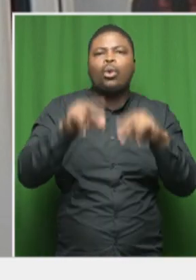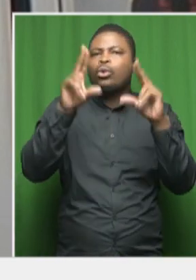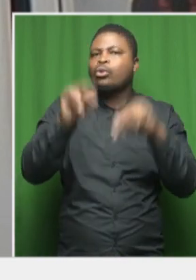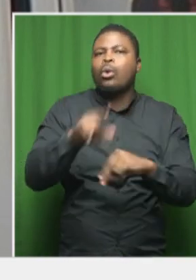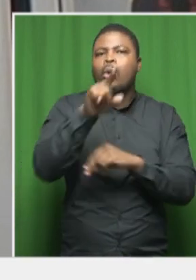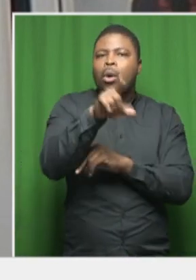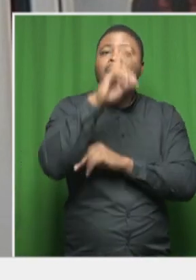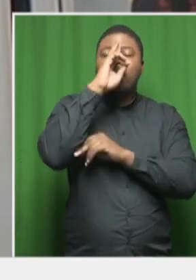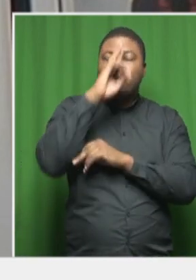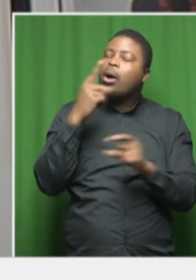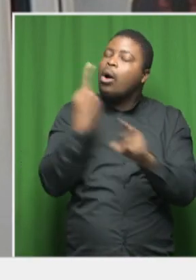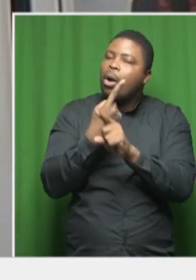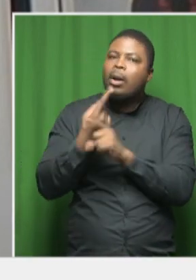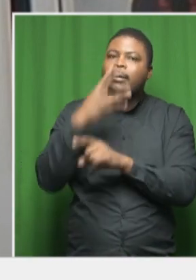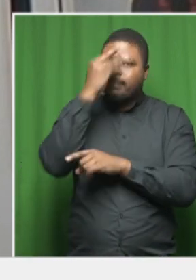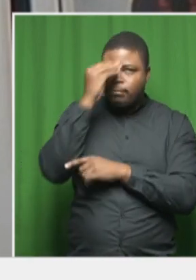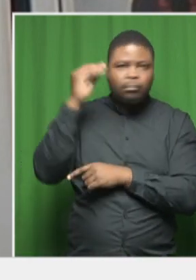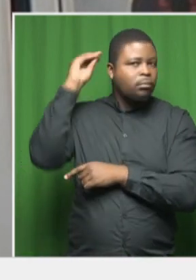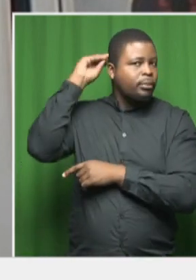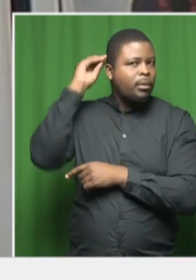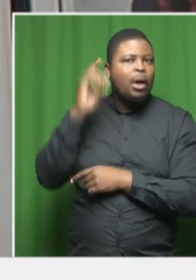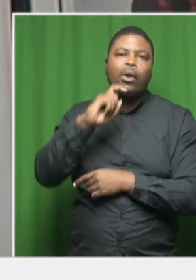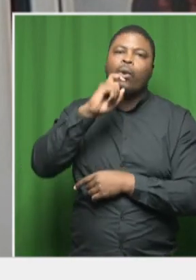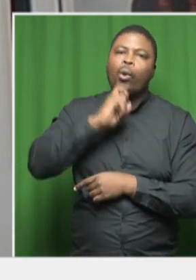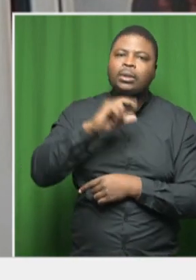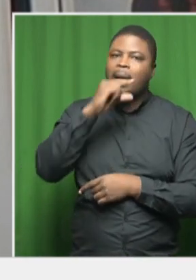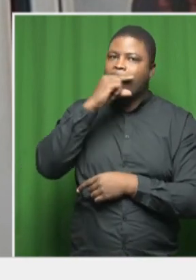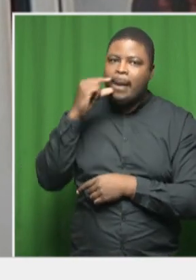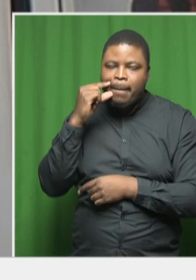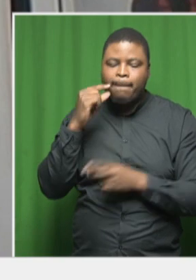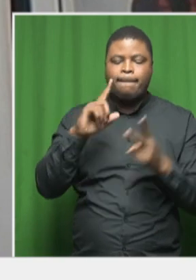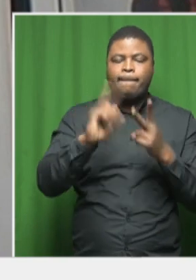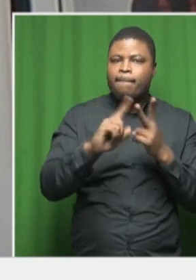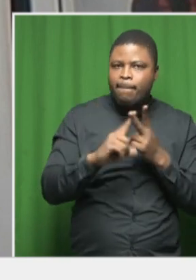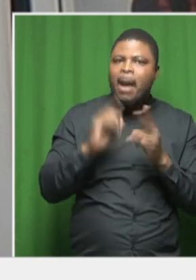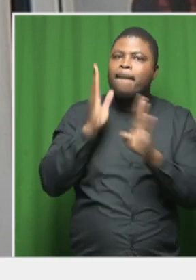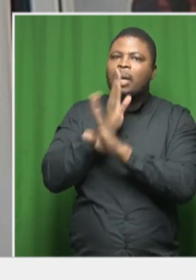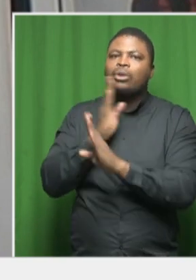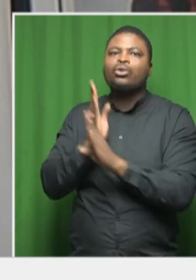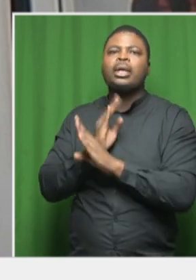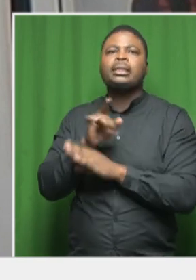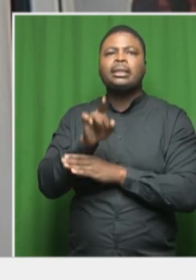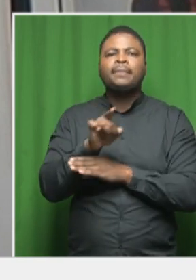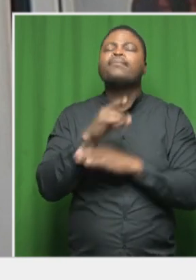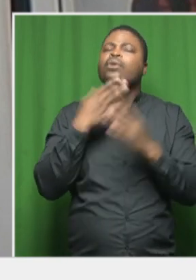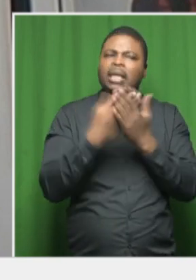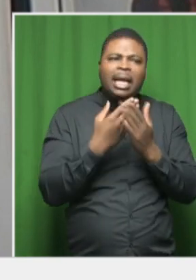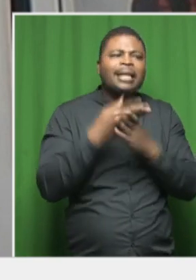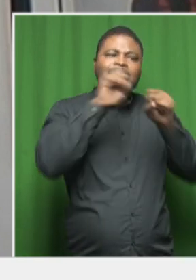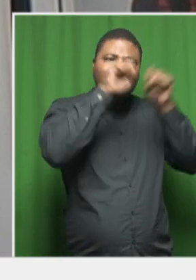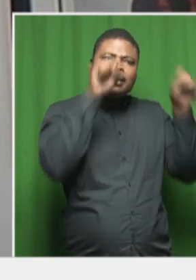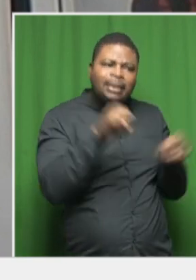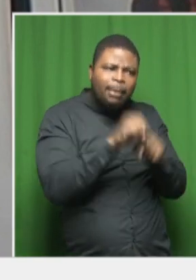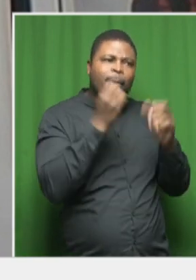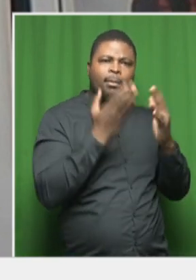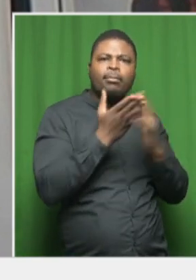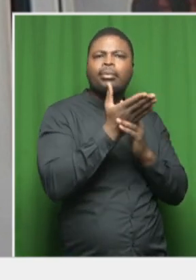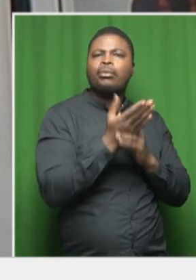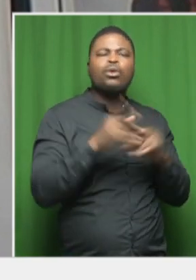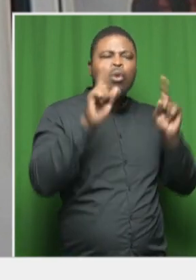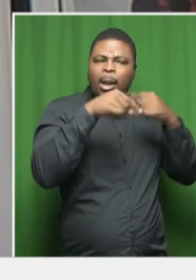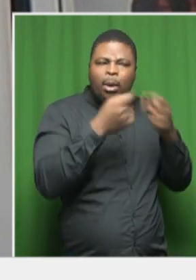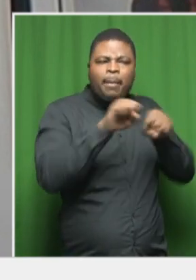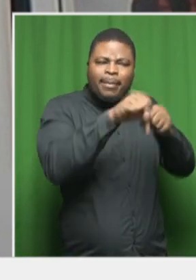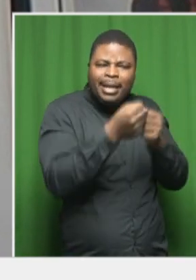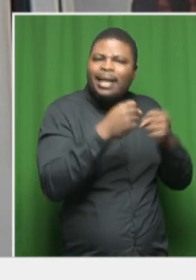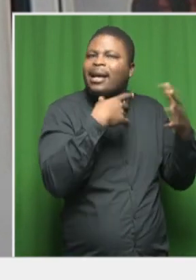your username, your password, and then go in and play. You can't break anything.